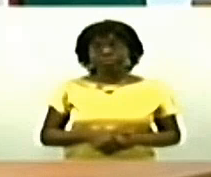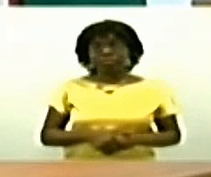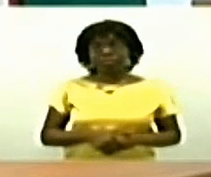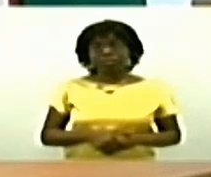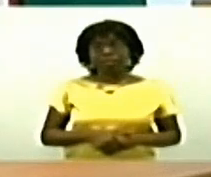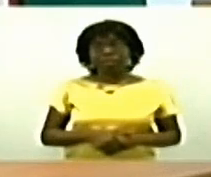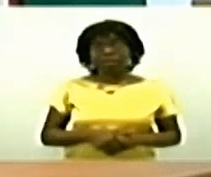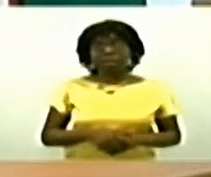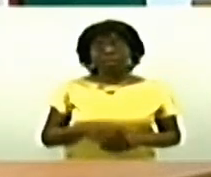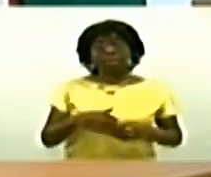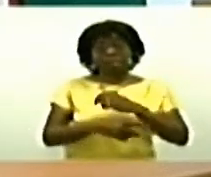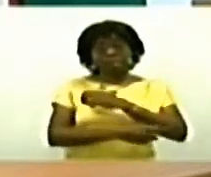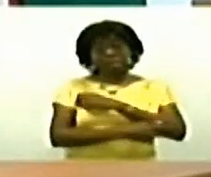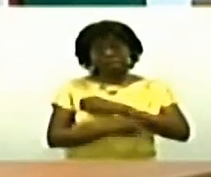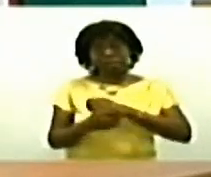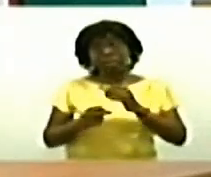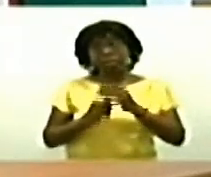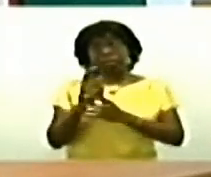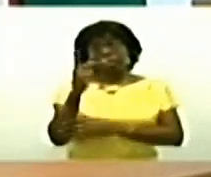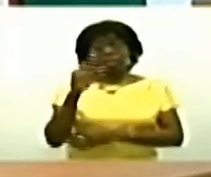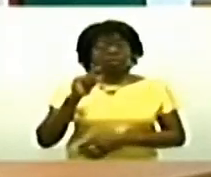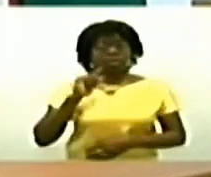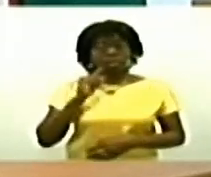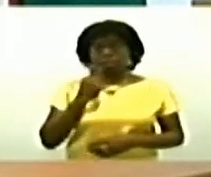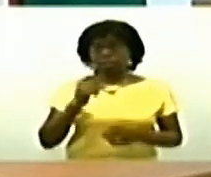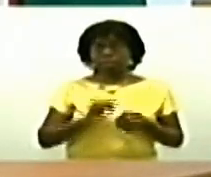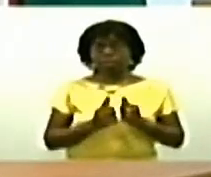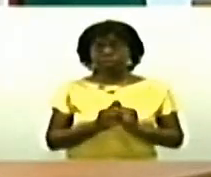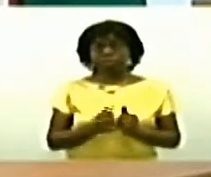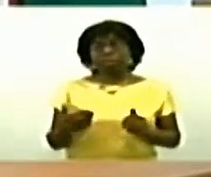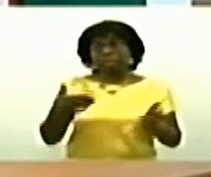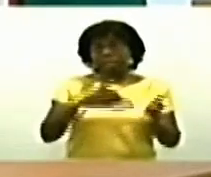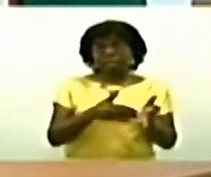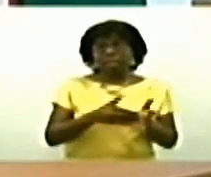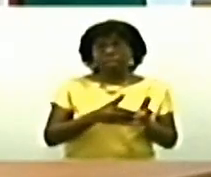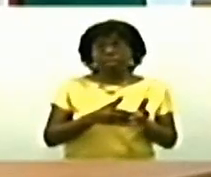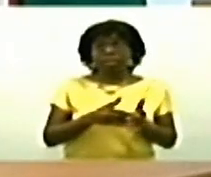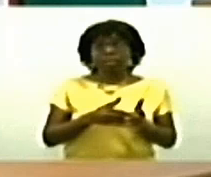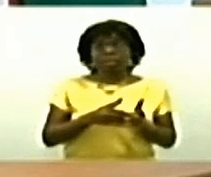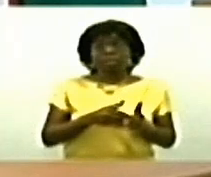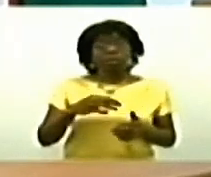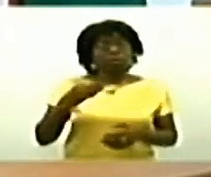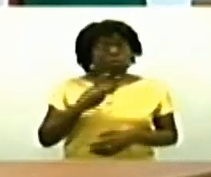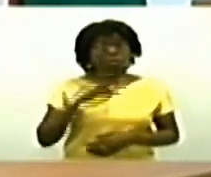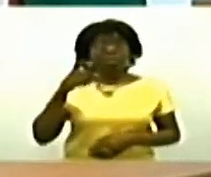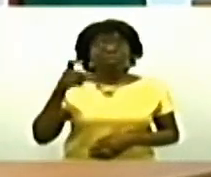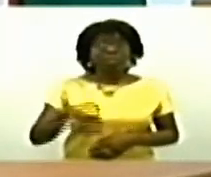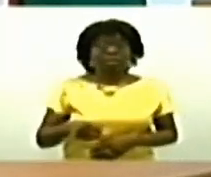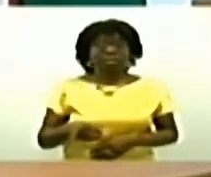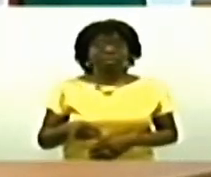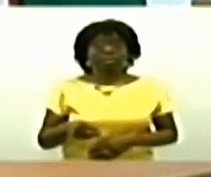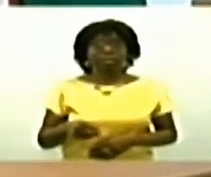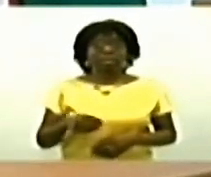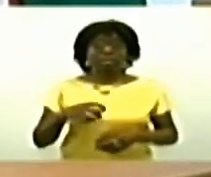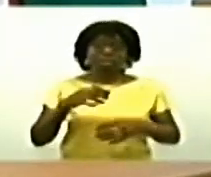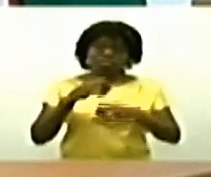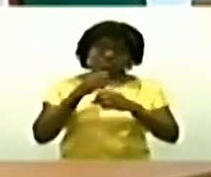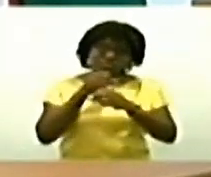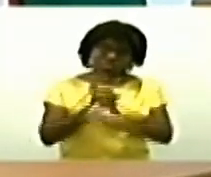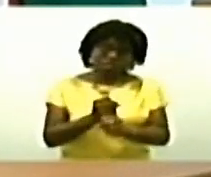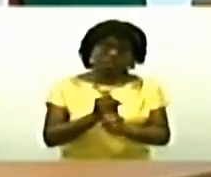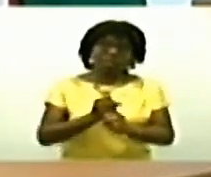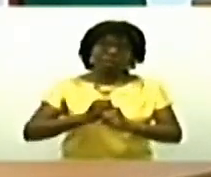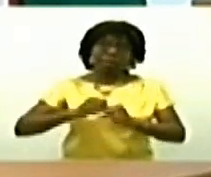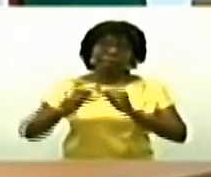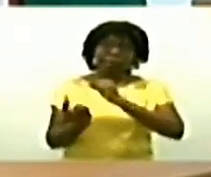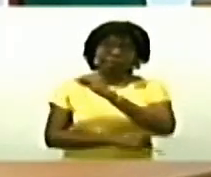Period larceny, serious problem. Again, we need stiffer punishment.